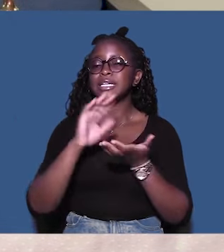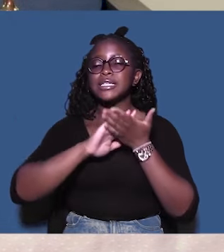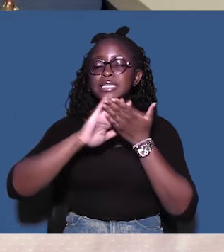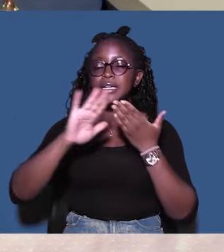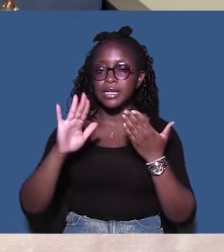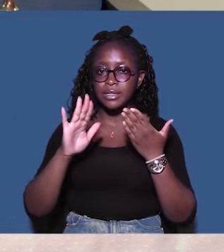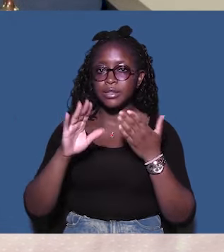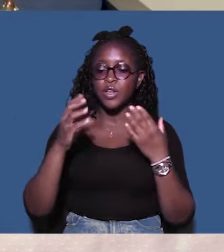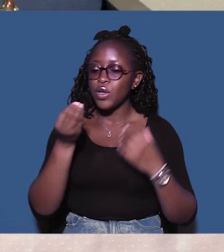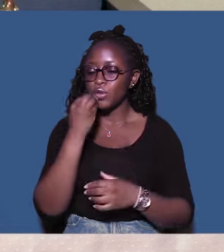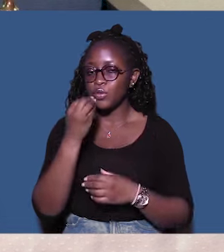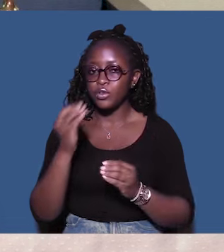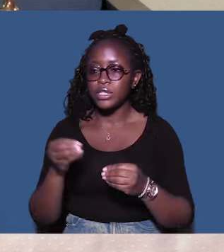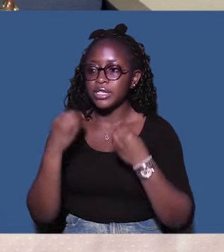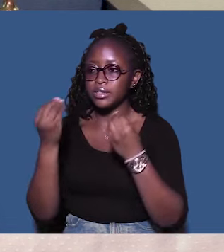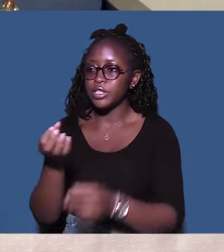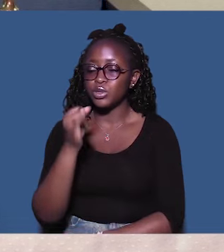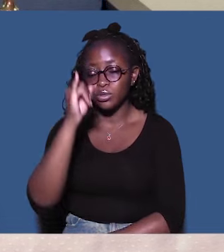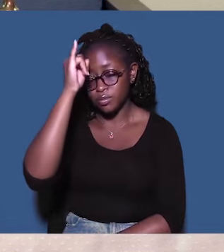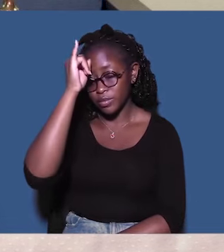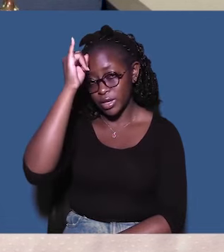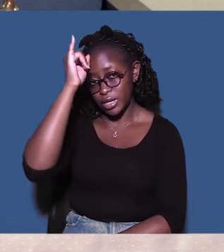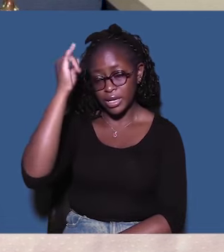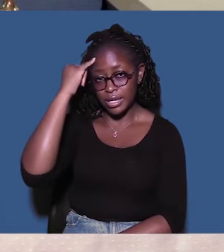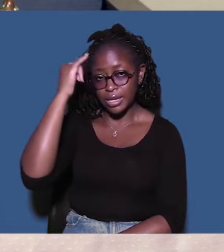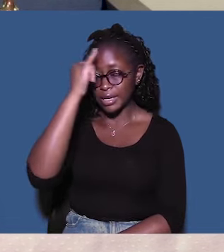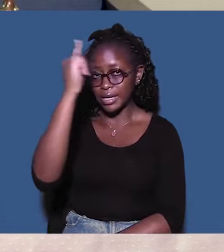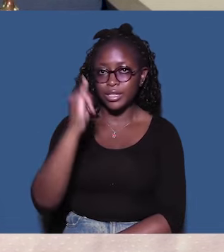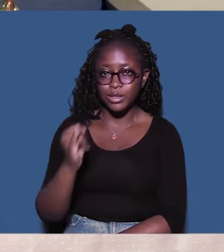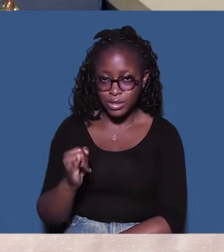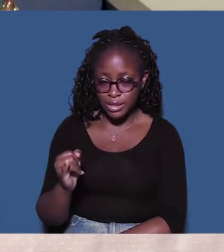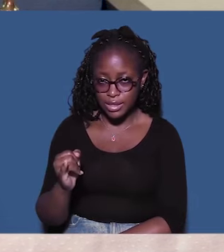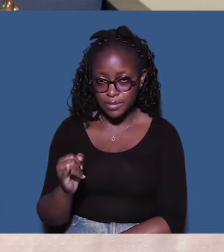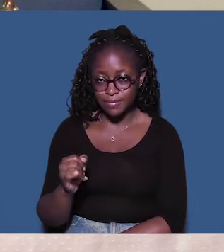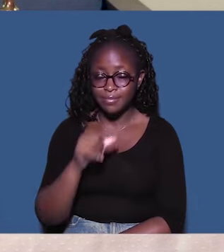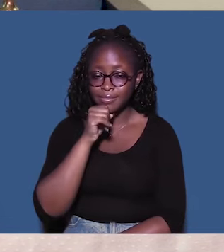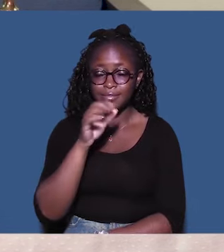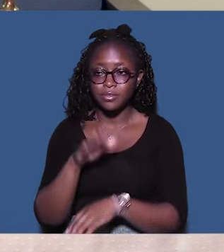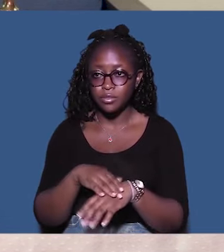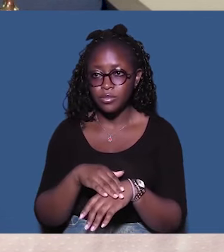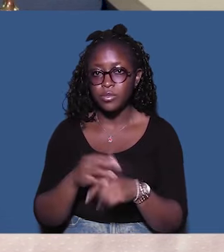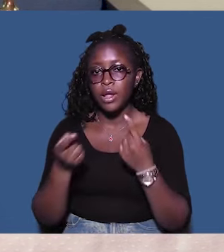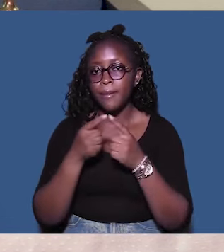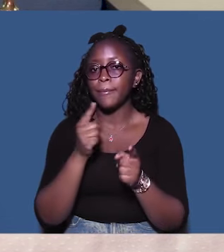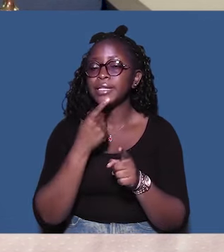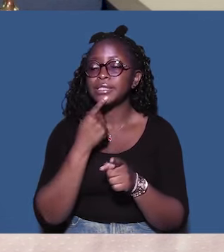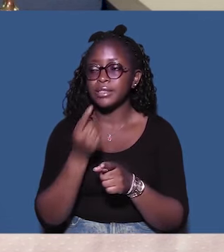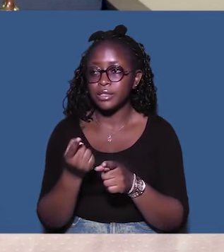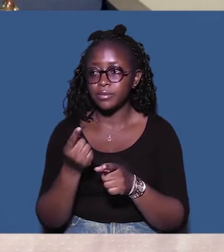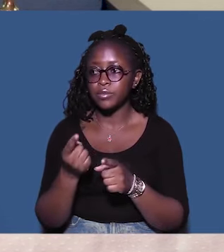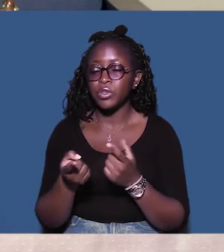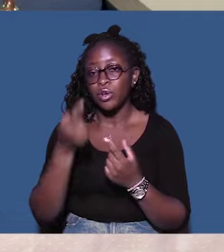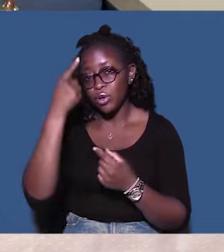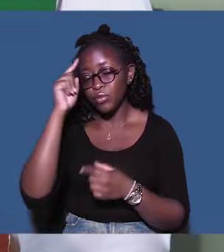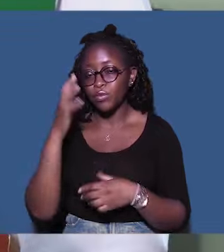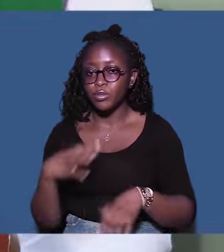in and of itself cannot defile you. But he's saying, for the sake of the conscience of that other person who